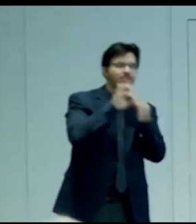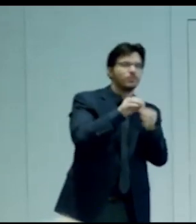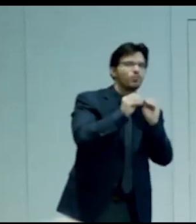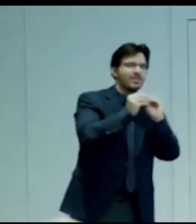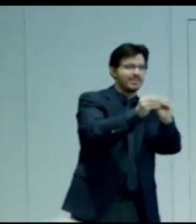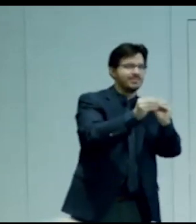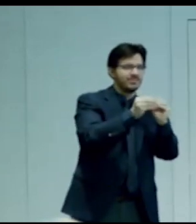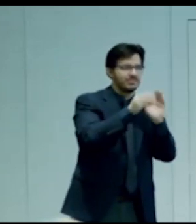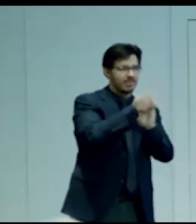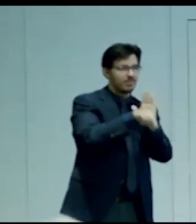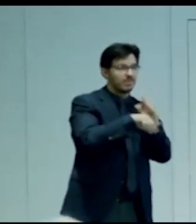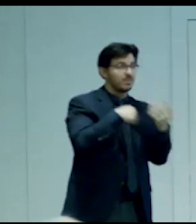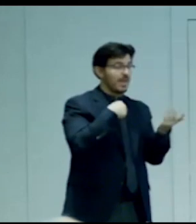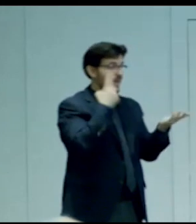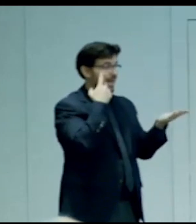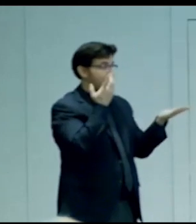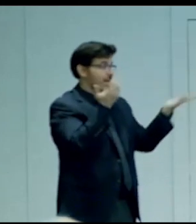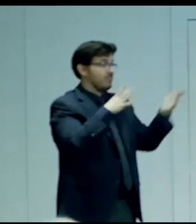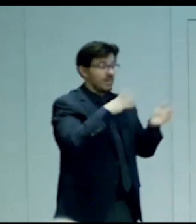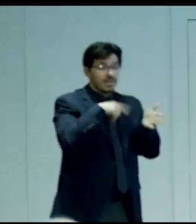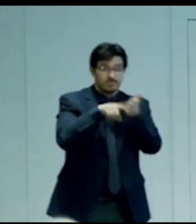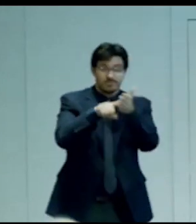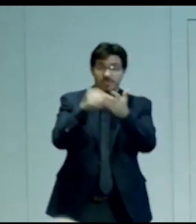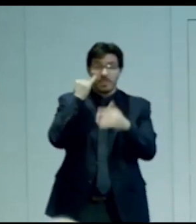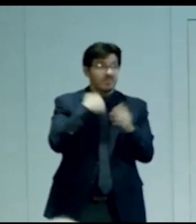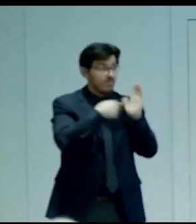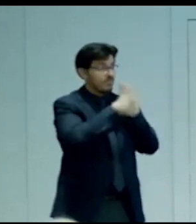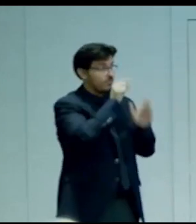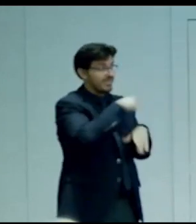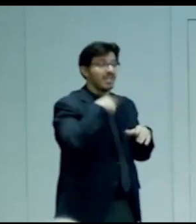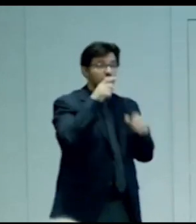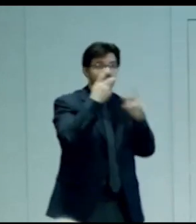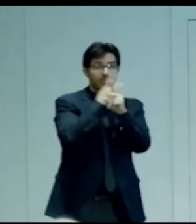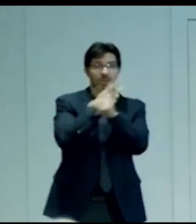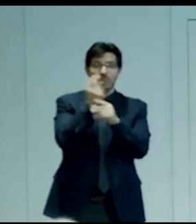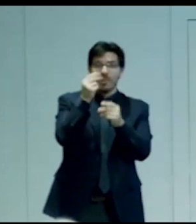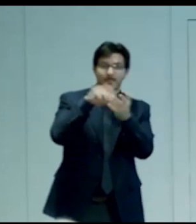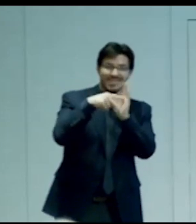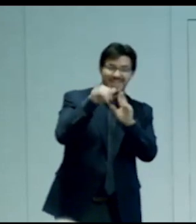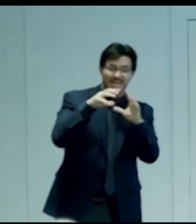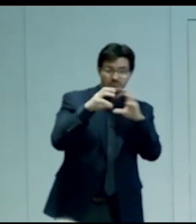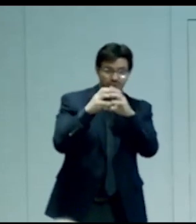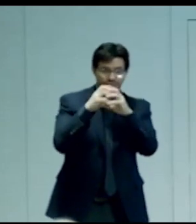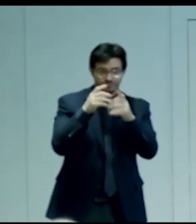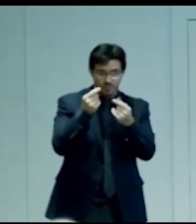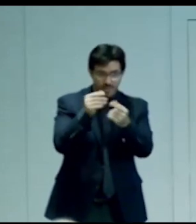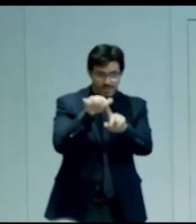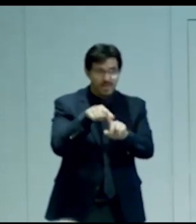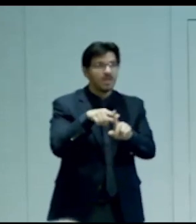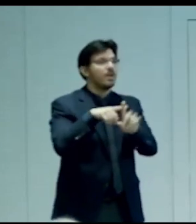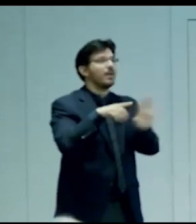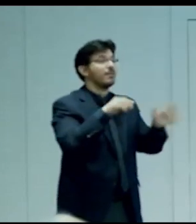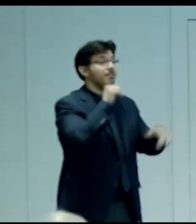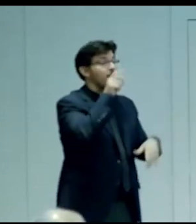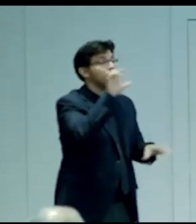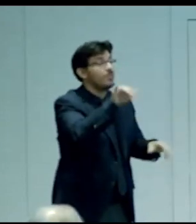I figured, well, I better figure out what this is if I'm going to review it. I wish everybody that reviewed my articles would have the